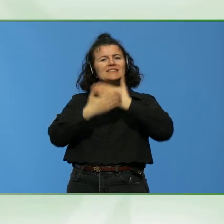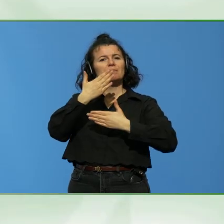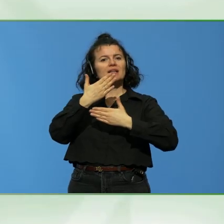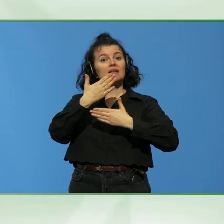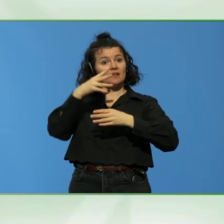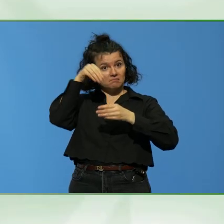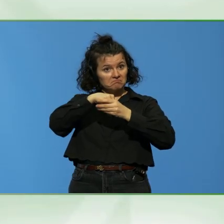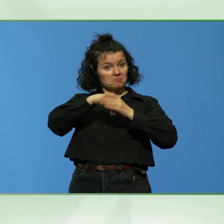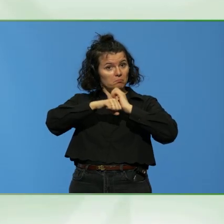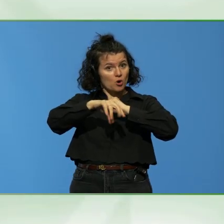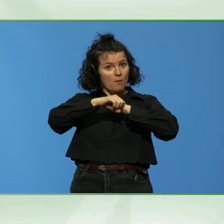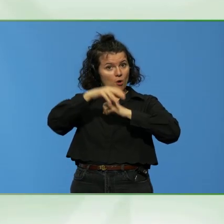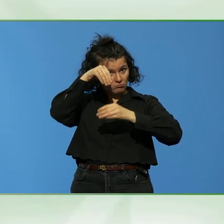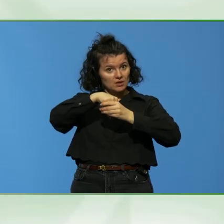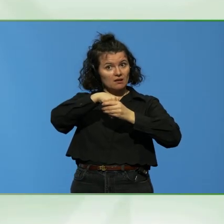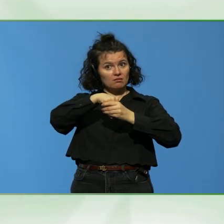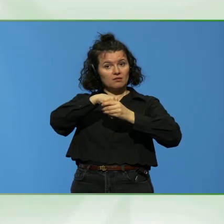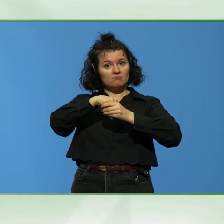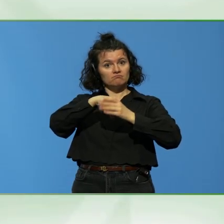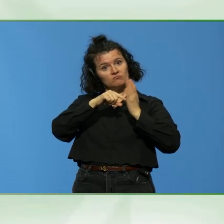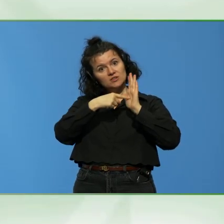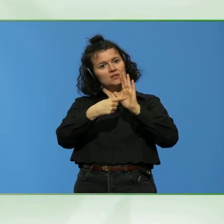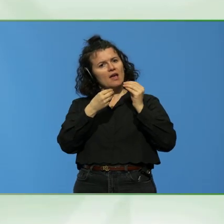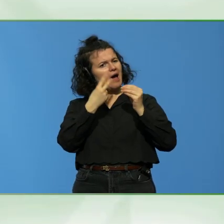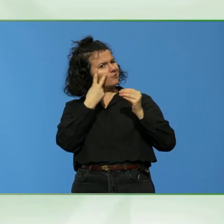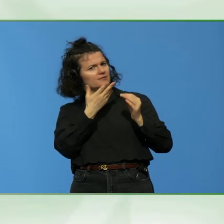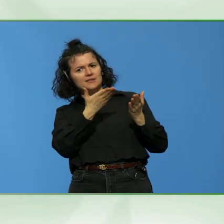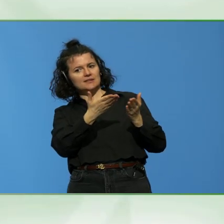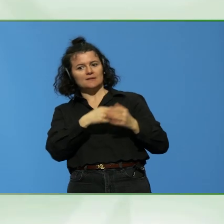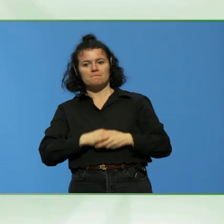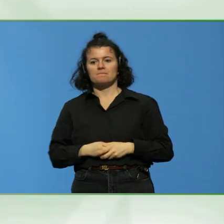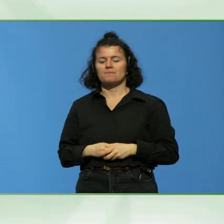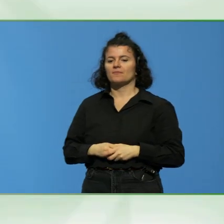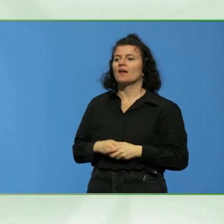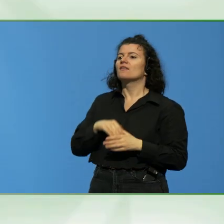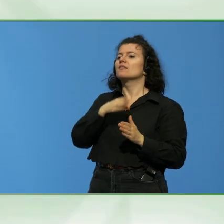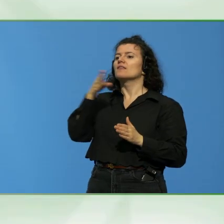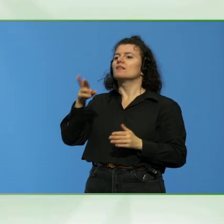advertising. And Ryan, please, if we could get your question as well, and we'll take those two back to the panel.